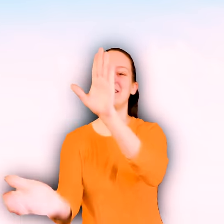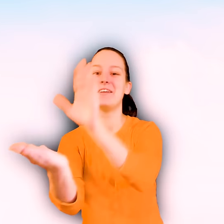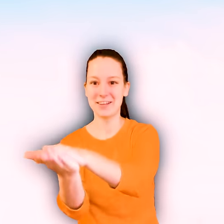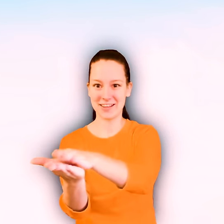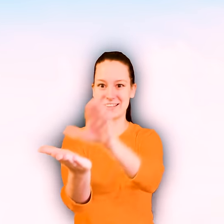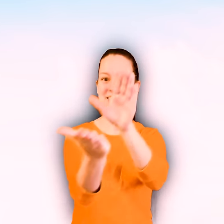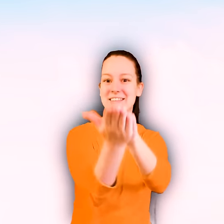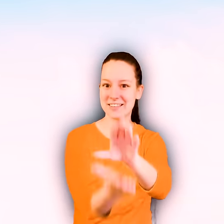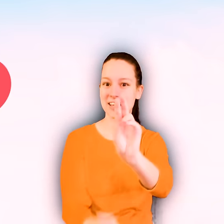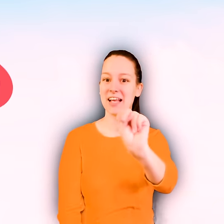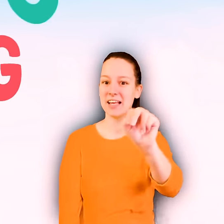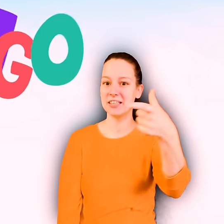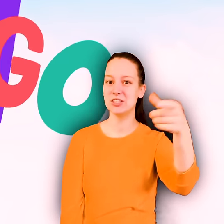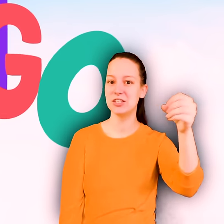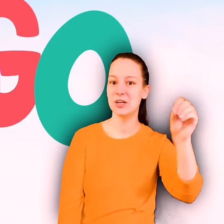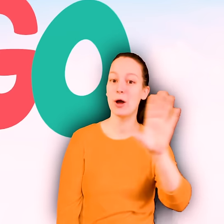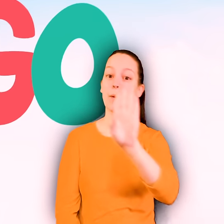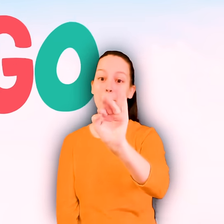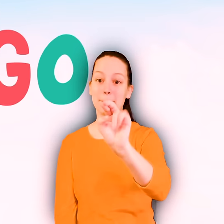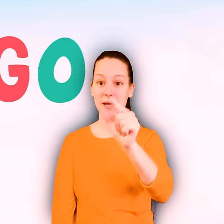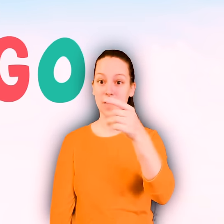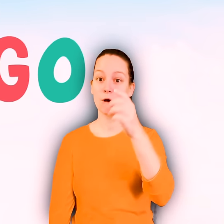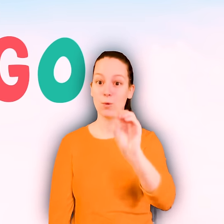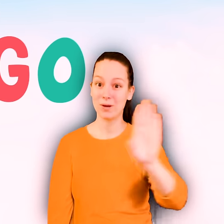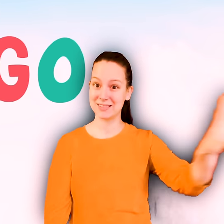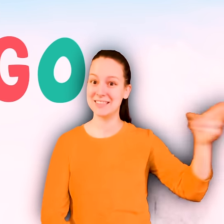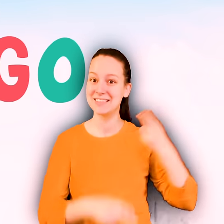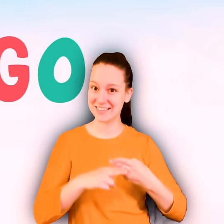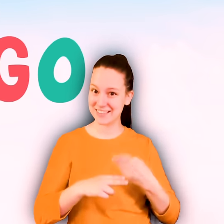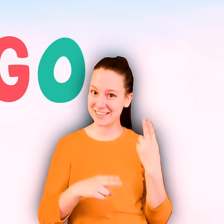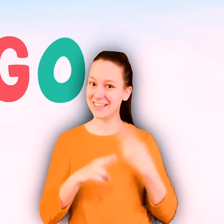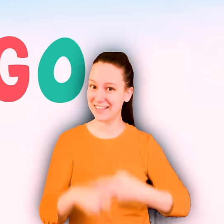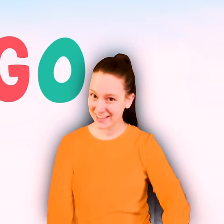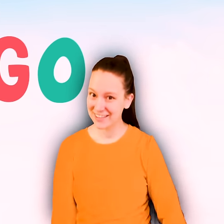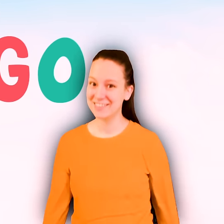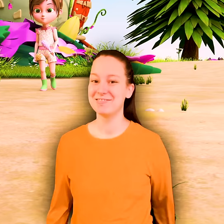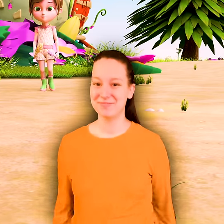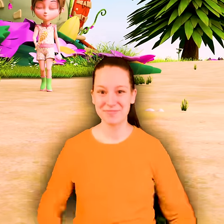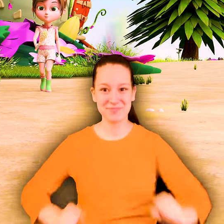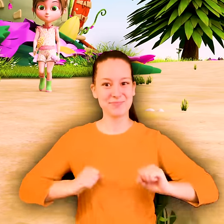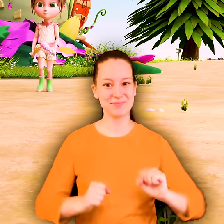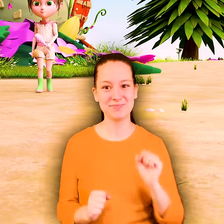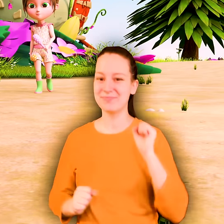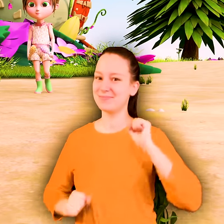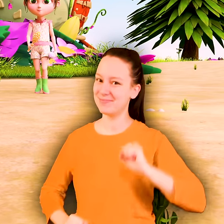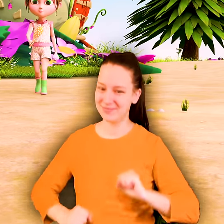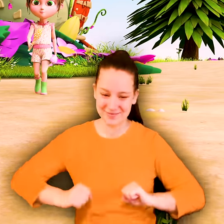ngo ngo when bingo was his name-o